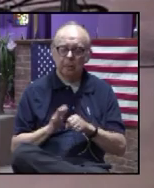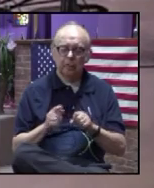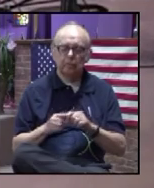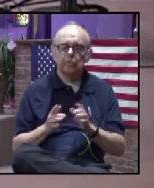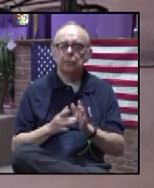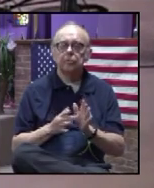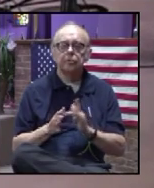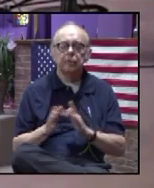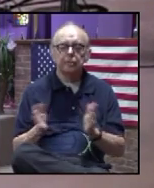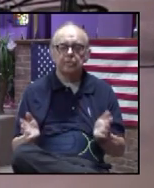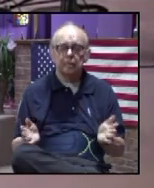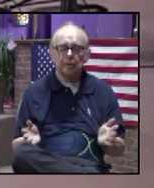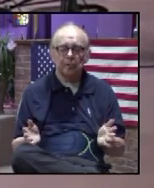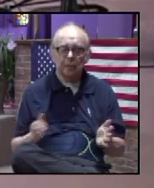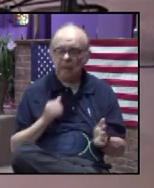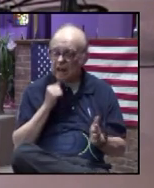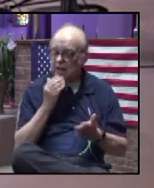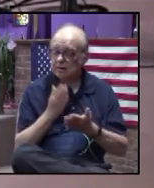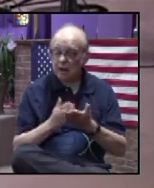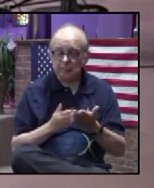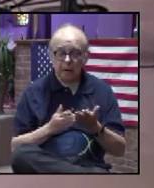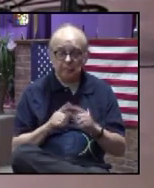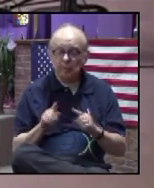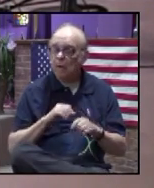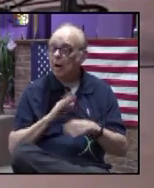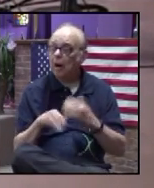Jesus. Not part of it, all of it.